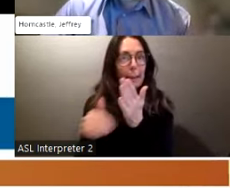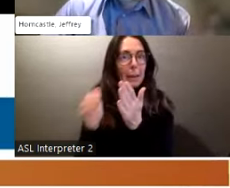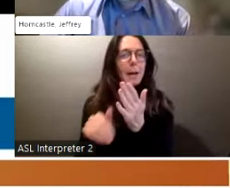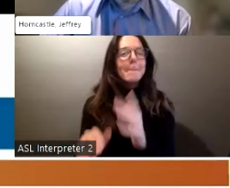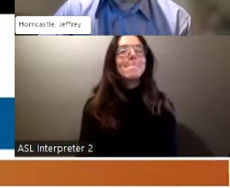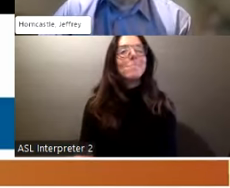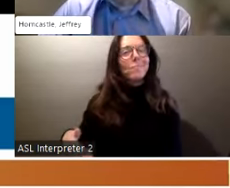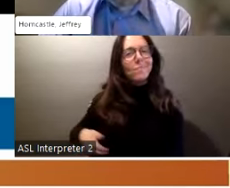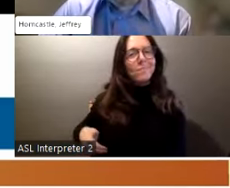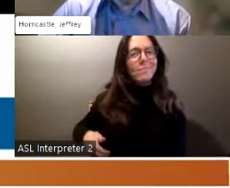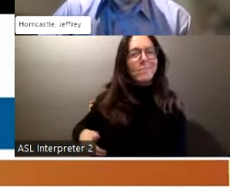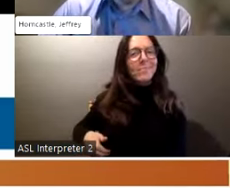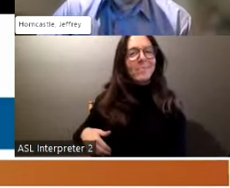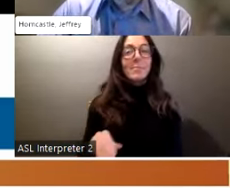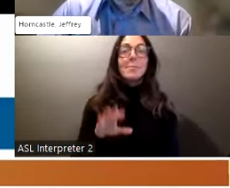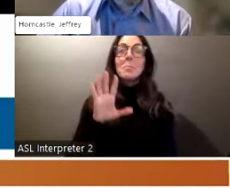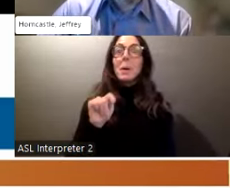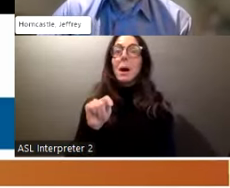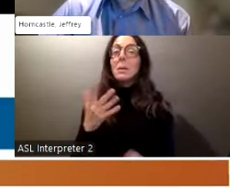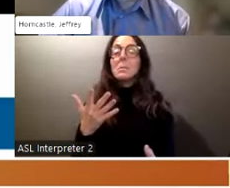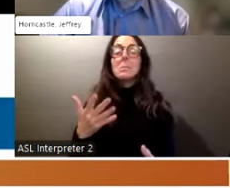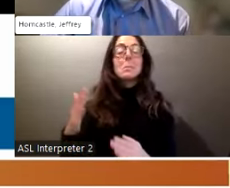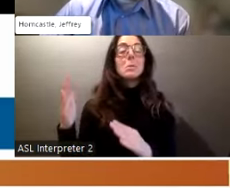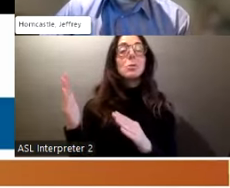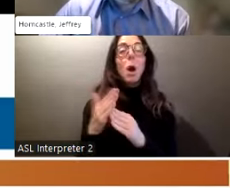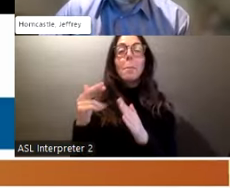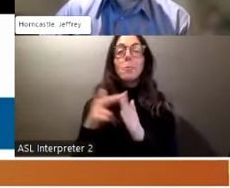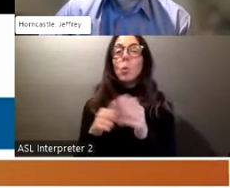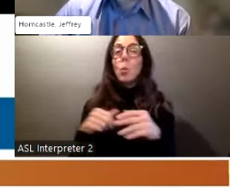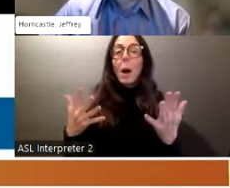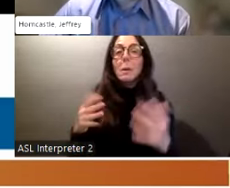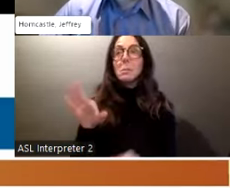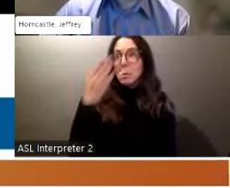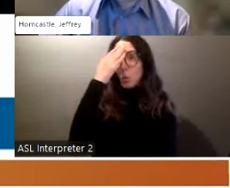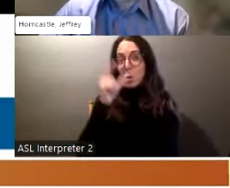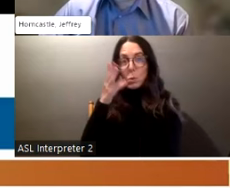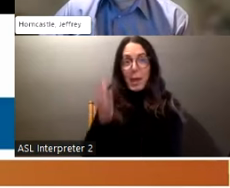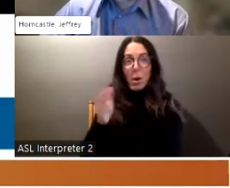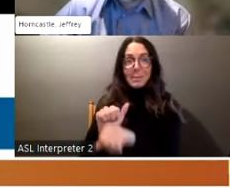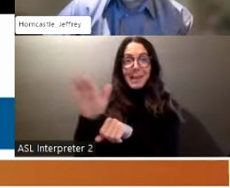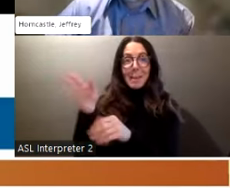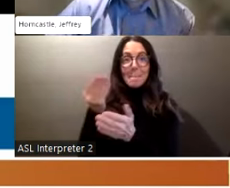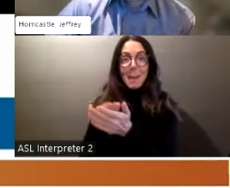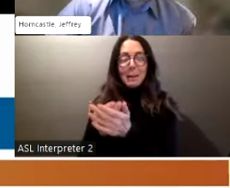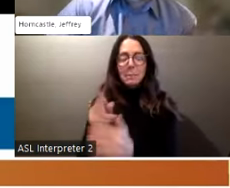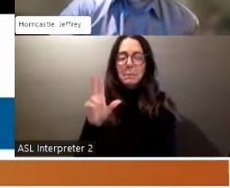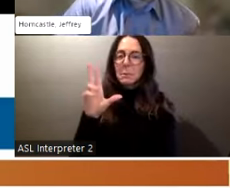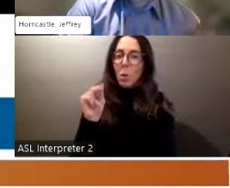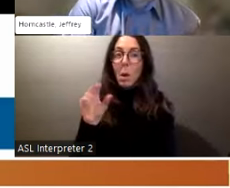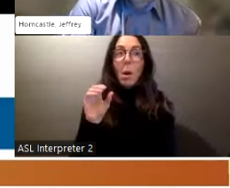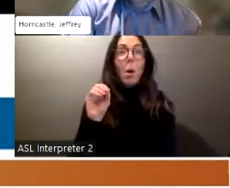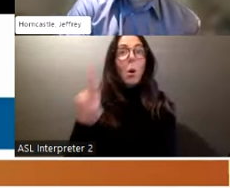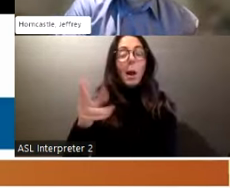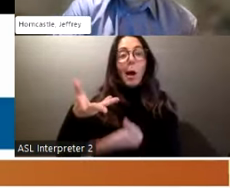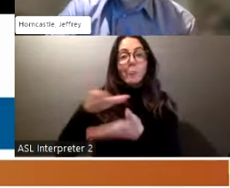most importantly, never send money to anybody you've never met. And if you are communicating with someone and they try to get you